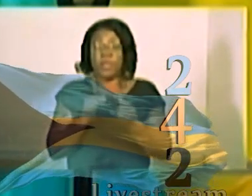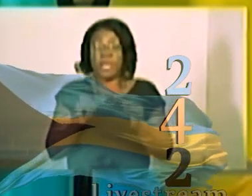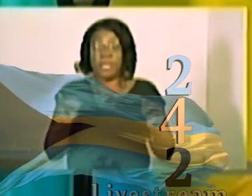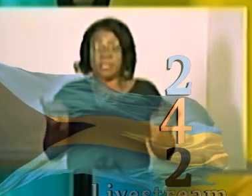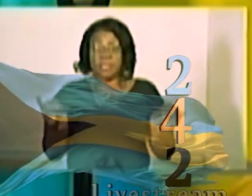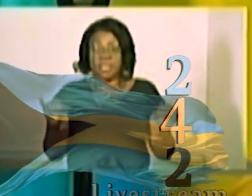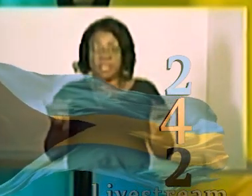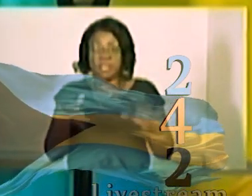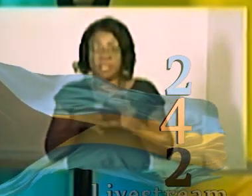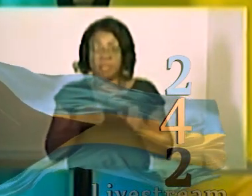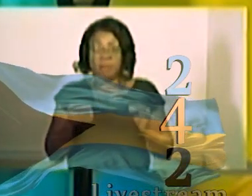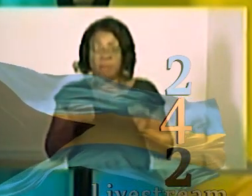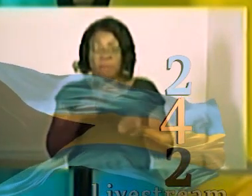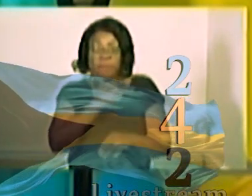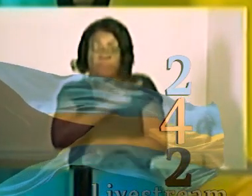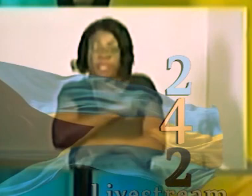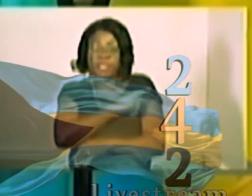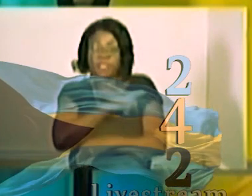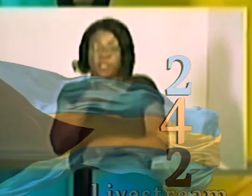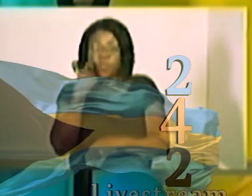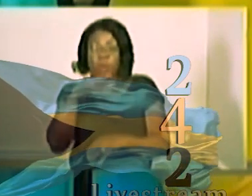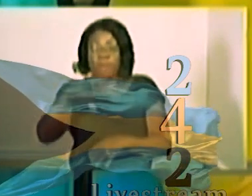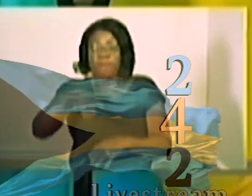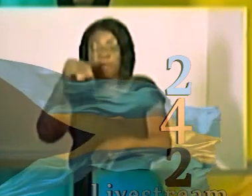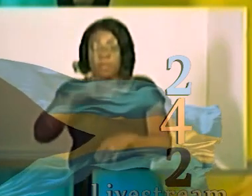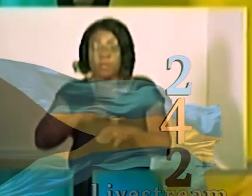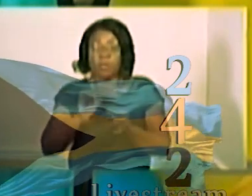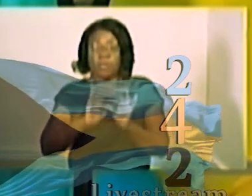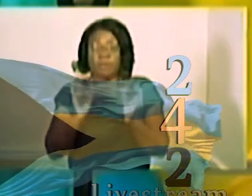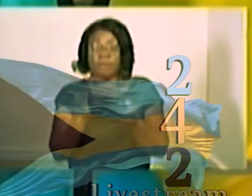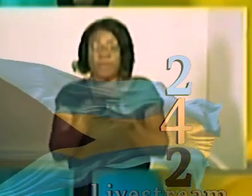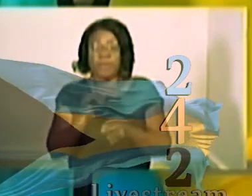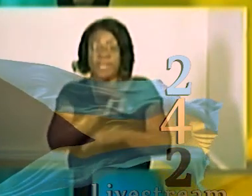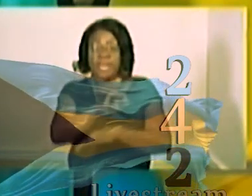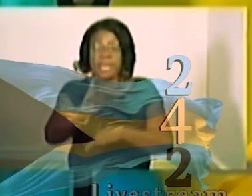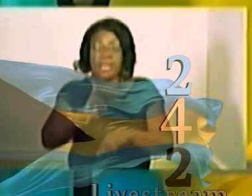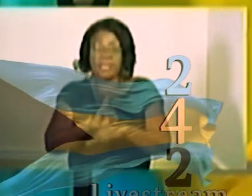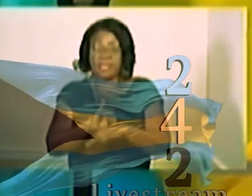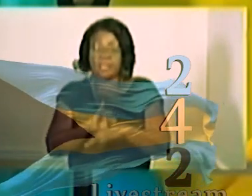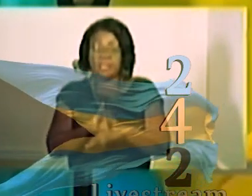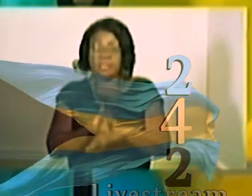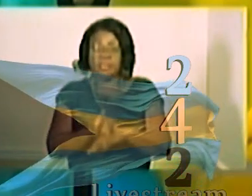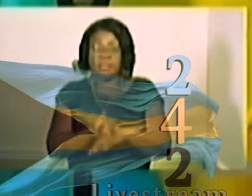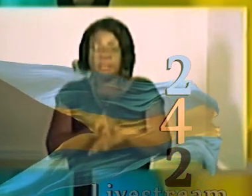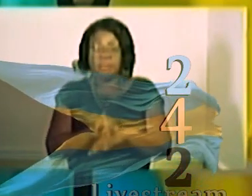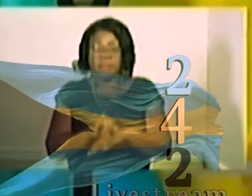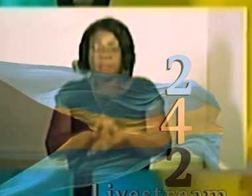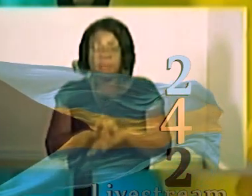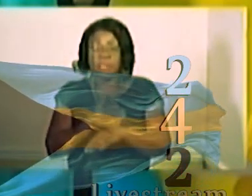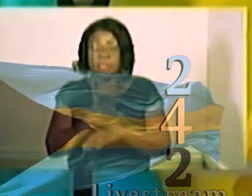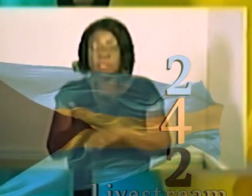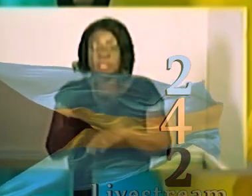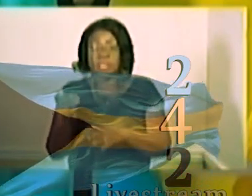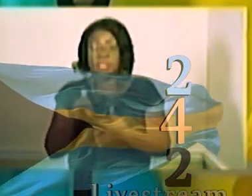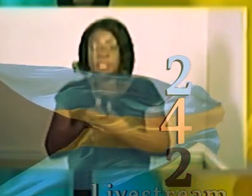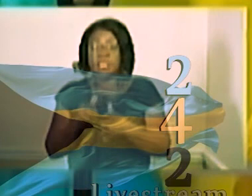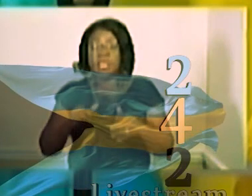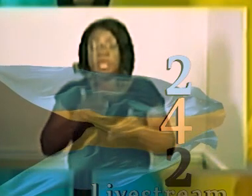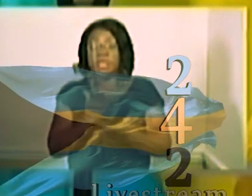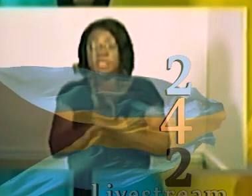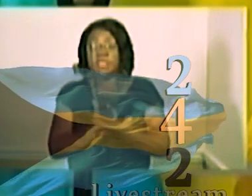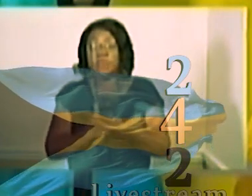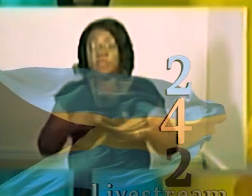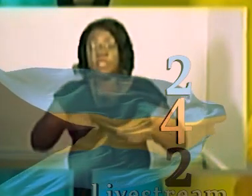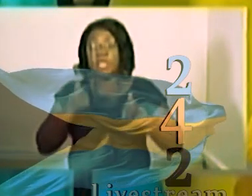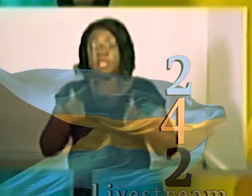that that cases are found on the Family Islands? I know that it was mentioned that I think there had been a challenge